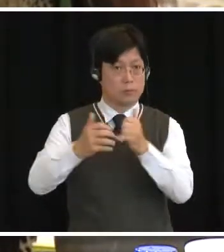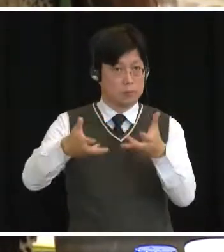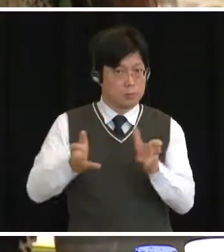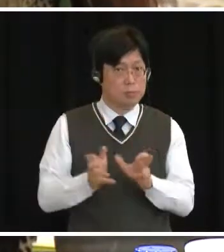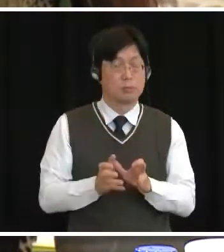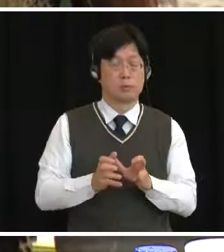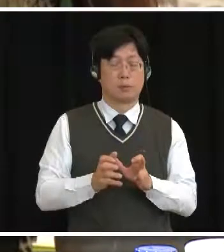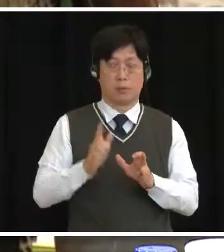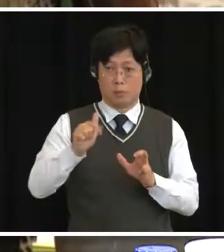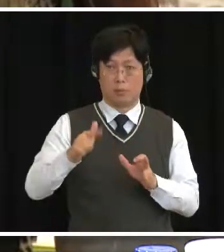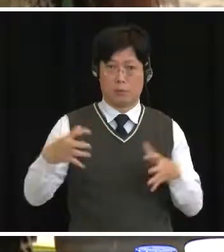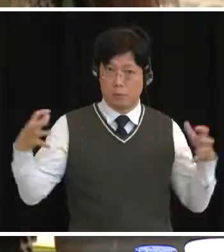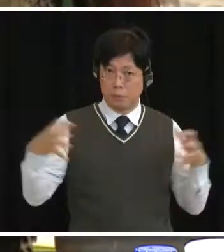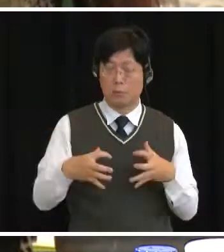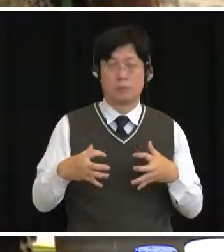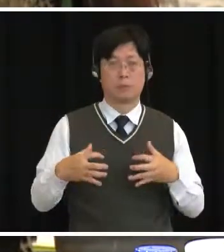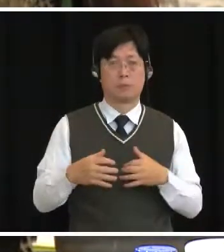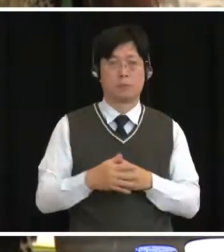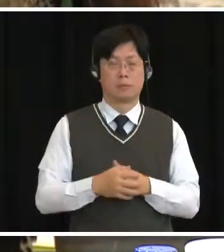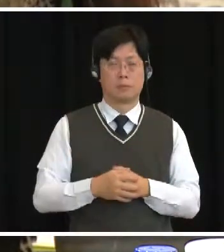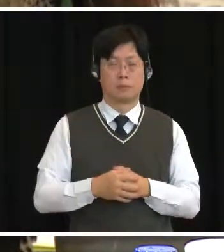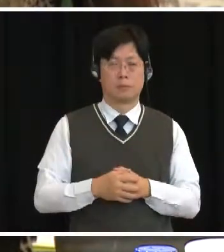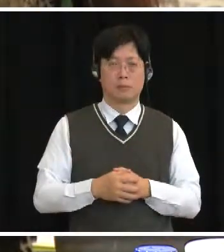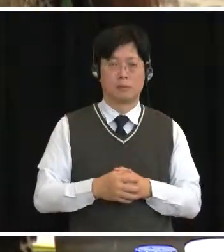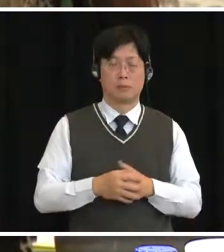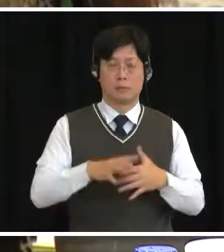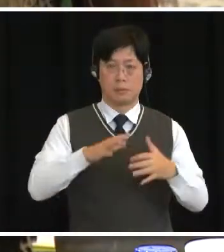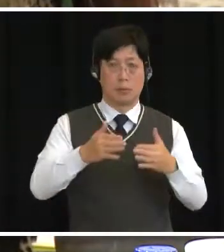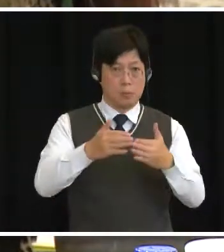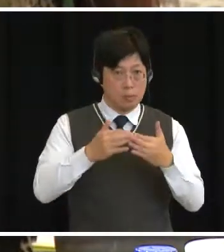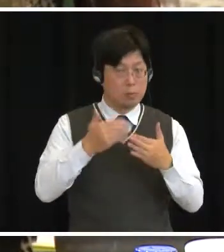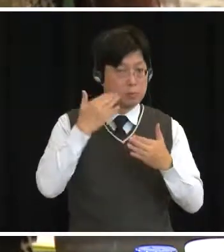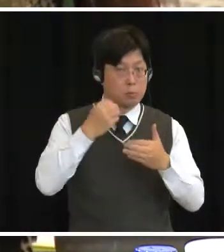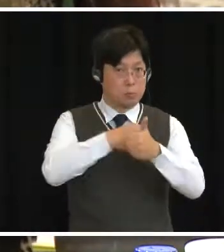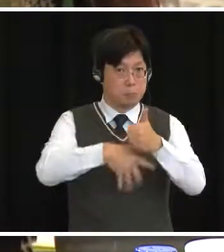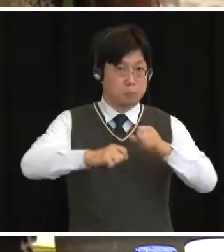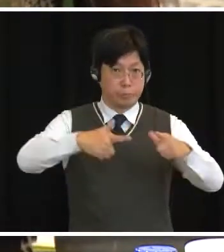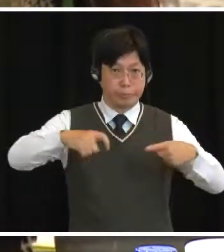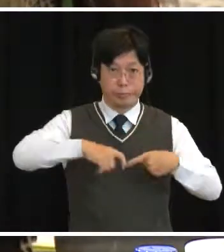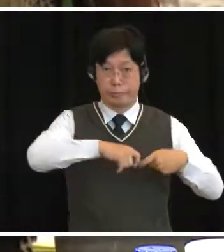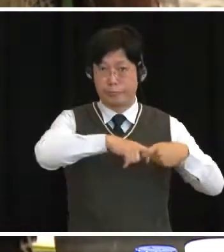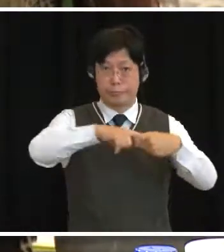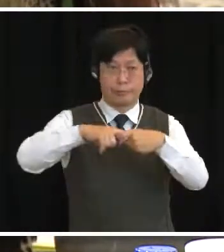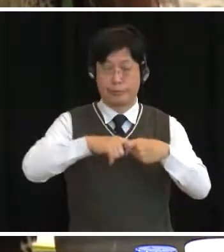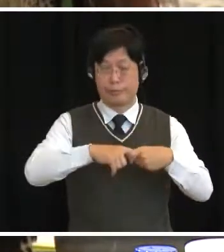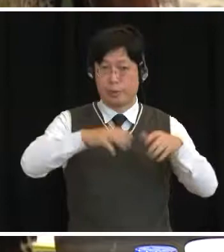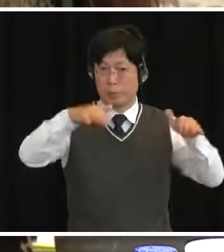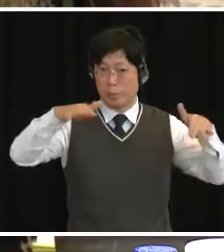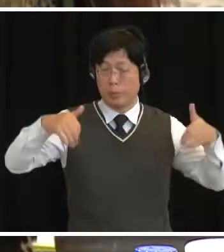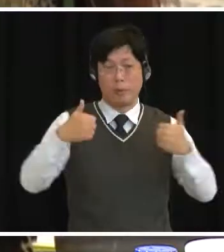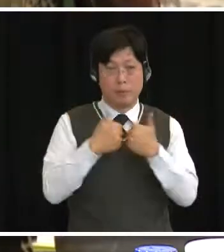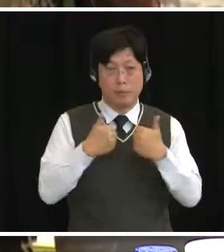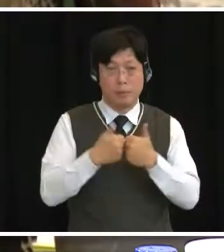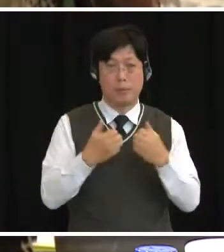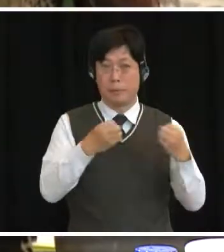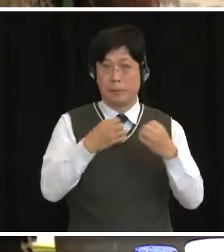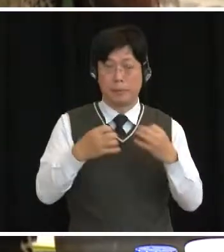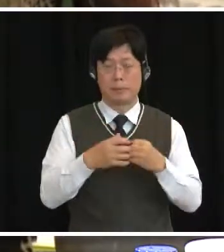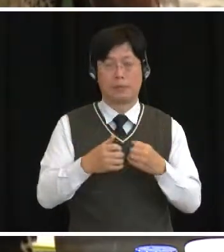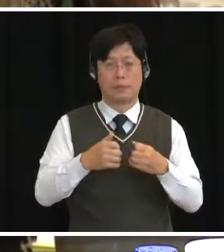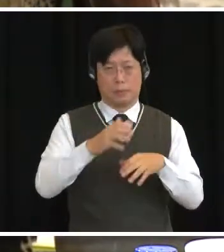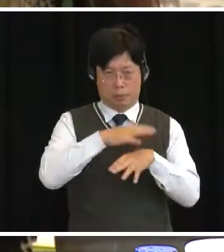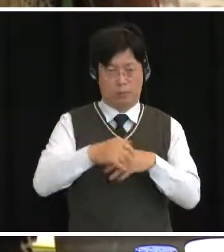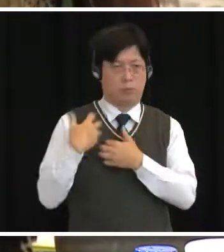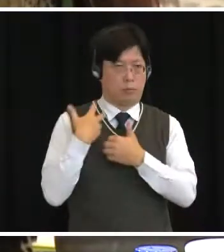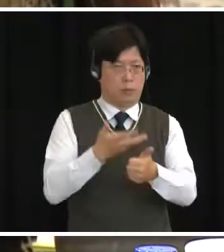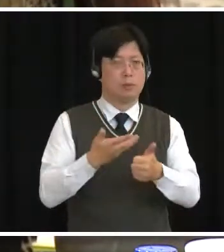convene civil groups and scholars to have discussions. And much of the